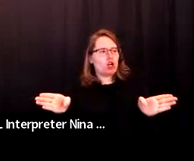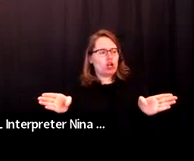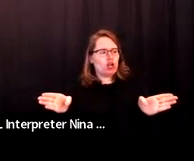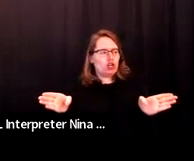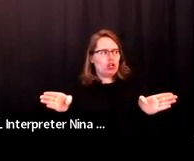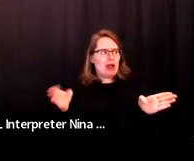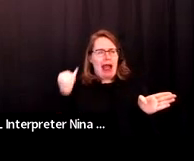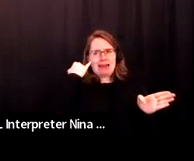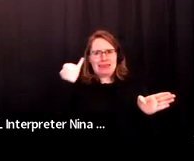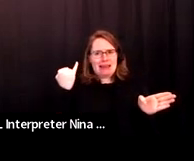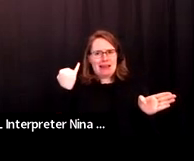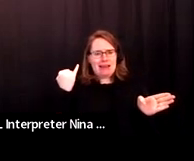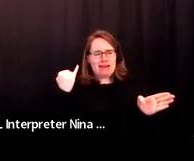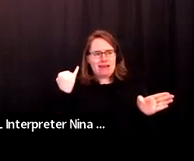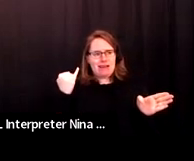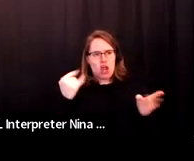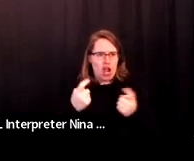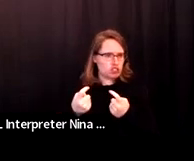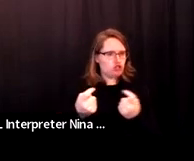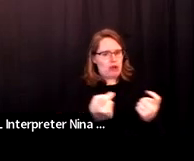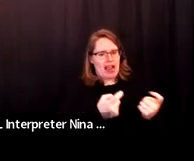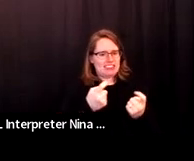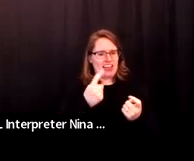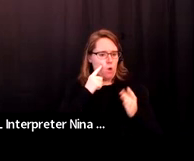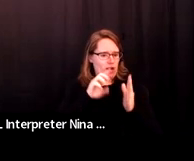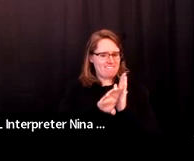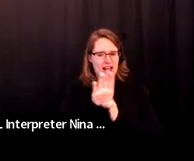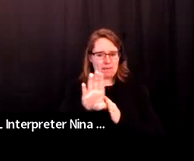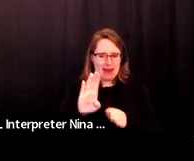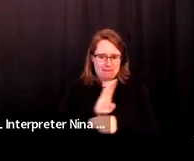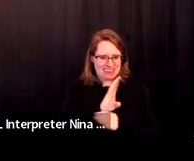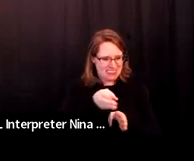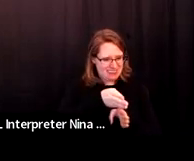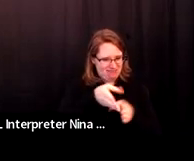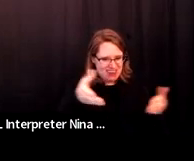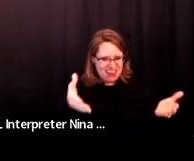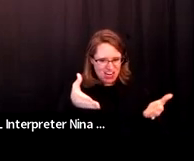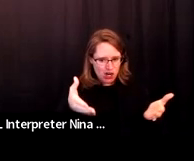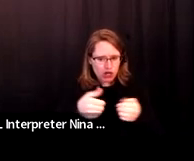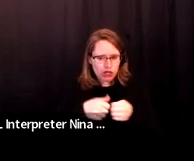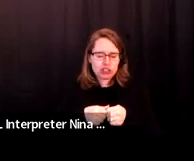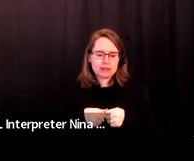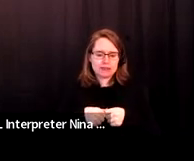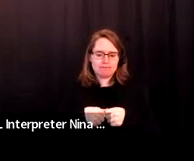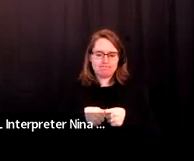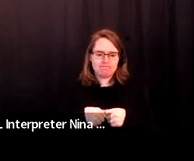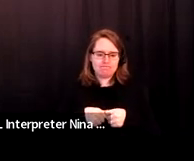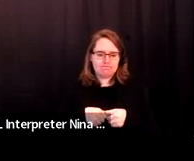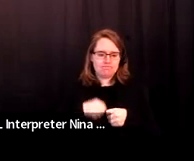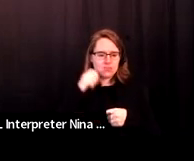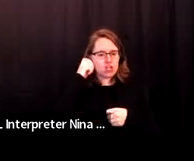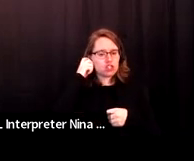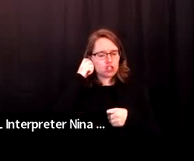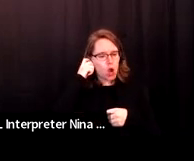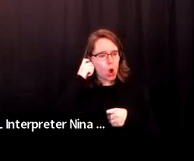or developing industry here. And so in our discussion, that comment around vibrant economic environment that